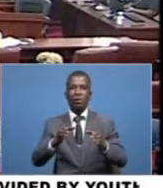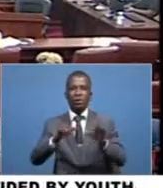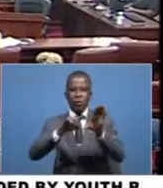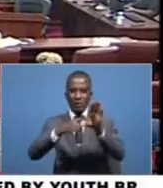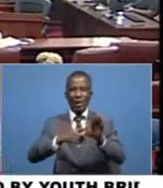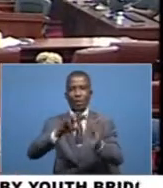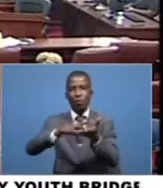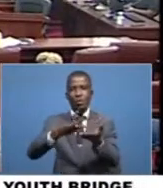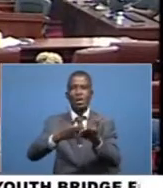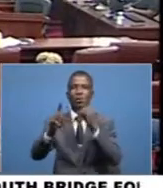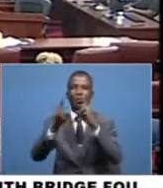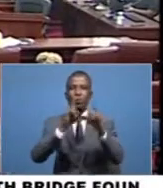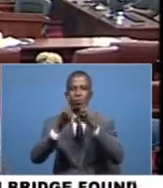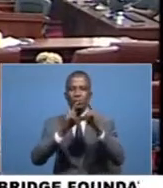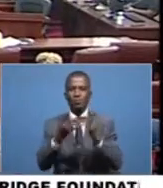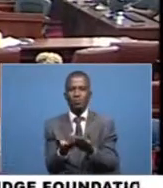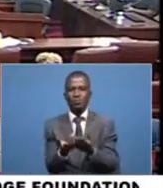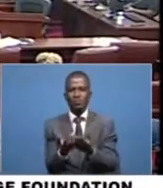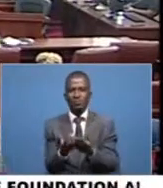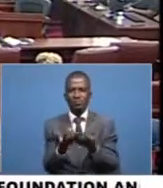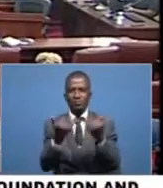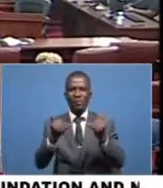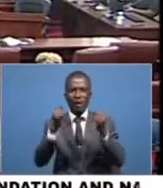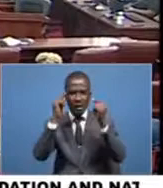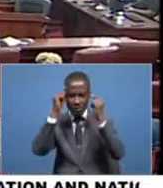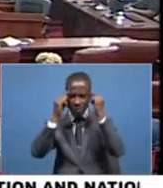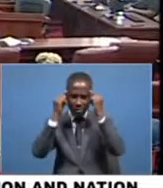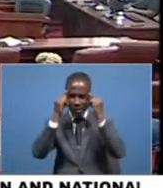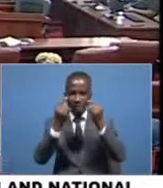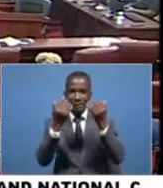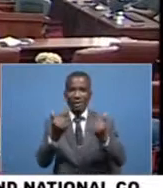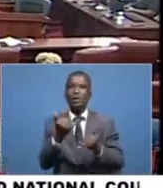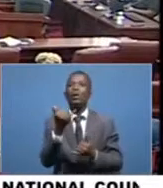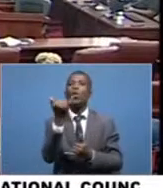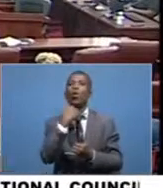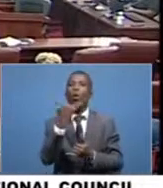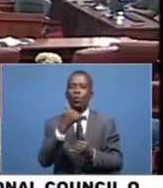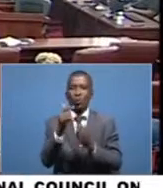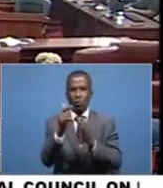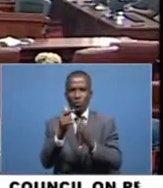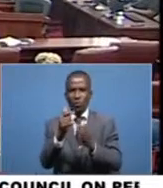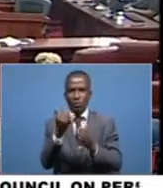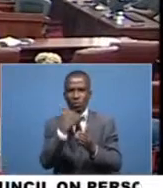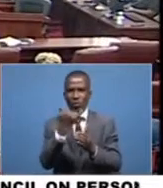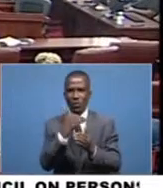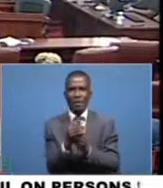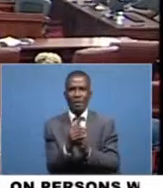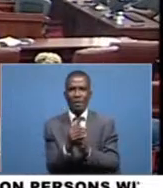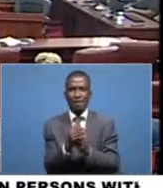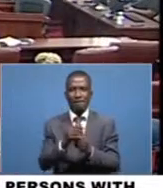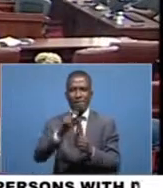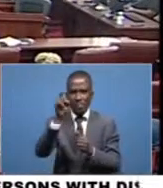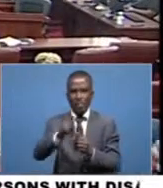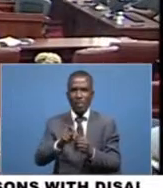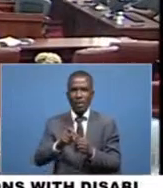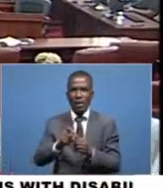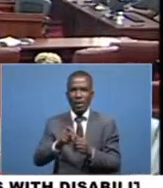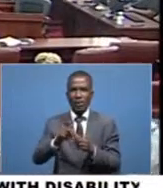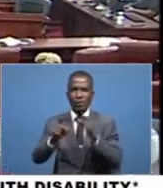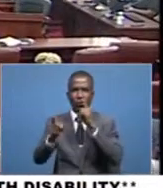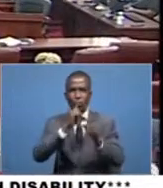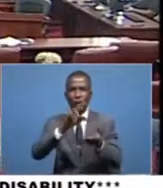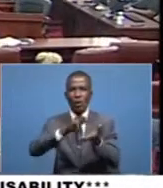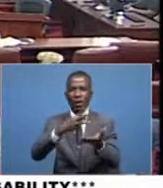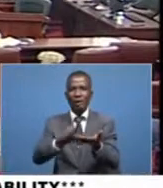defense. We are of the considered opinion that it would be wrong in law to hold that a party is deemed to have elected to adduce evidence